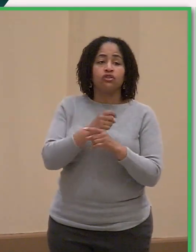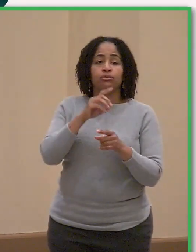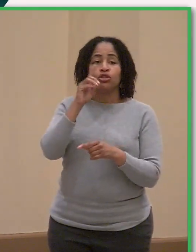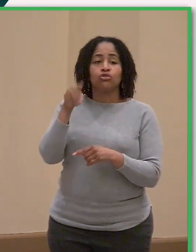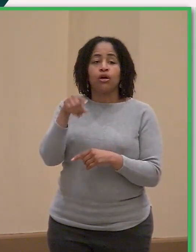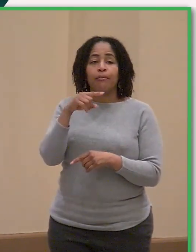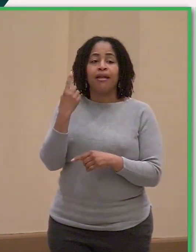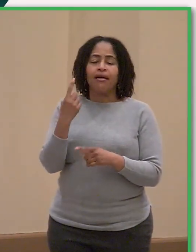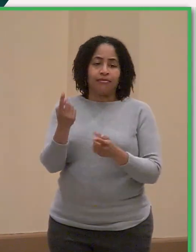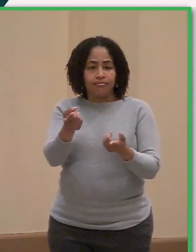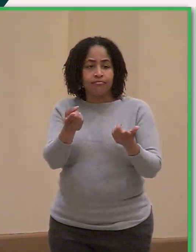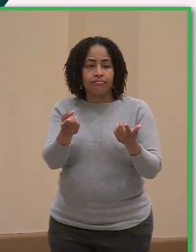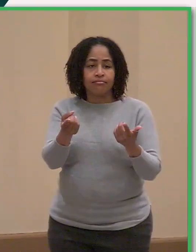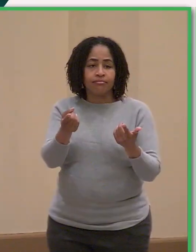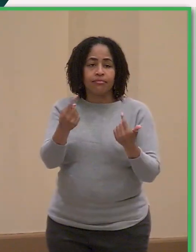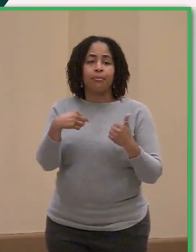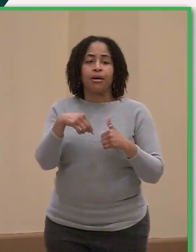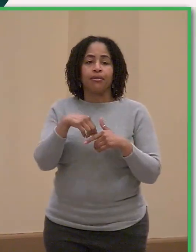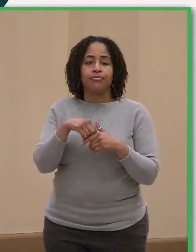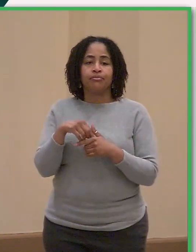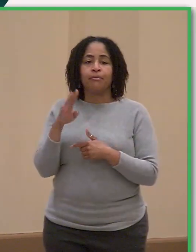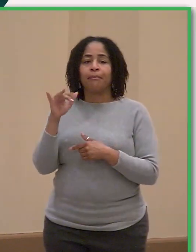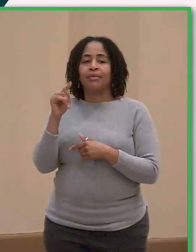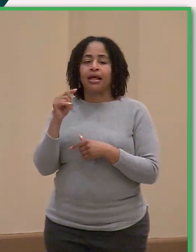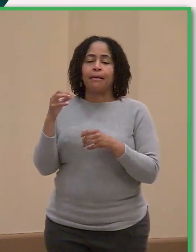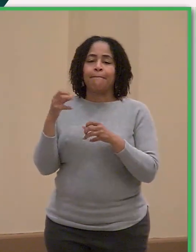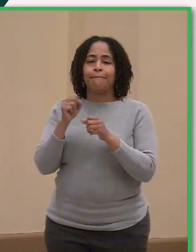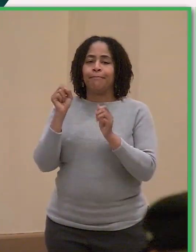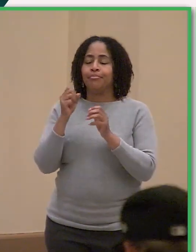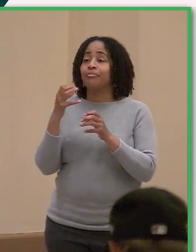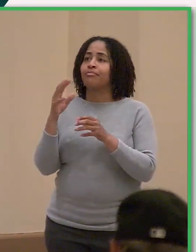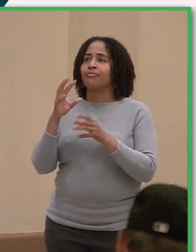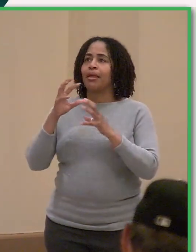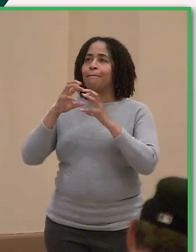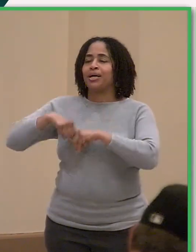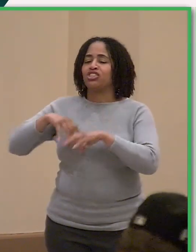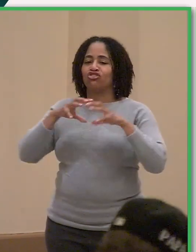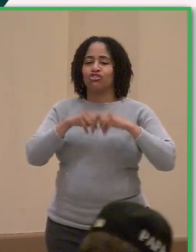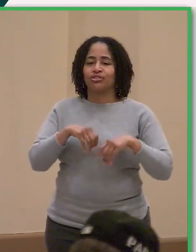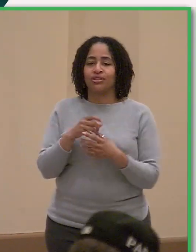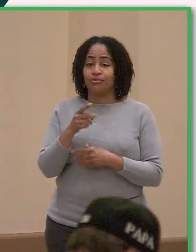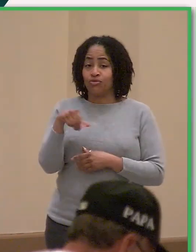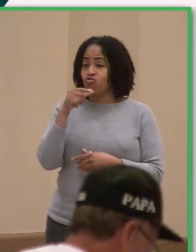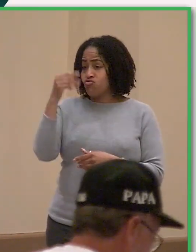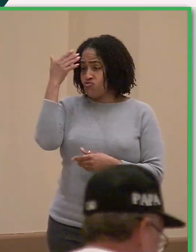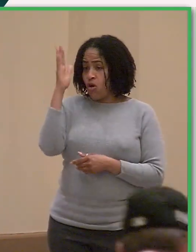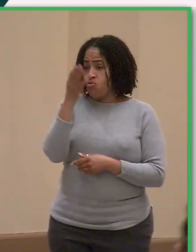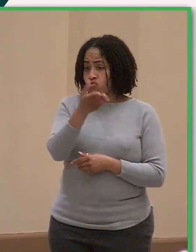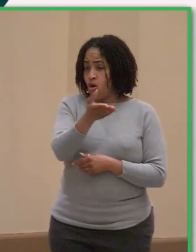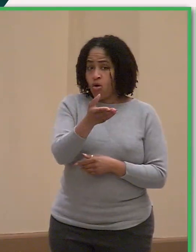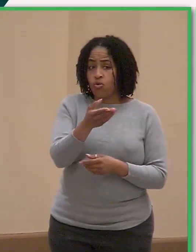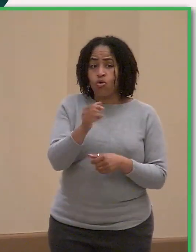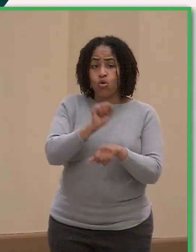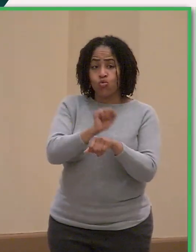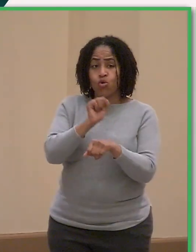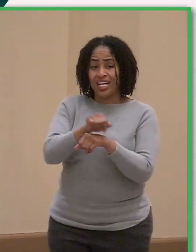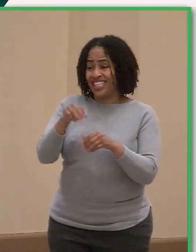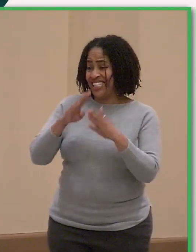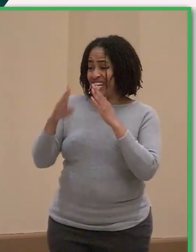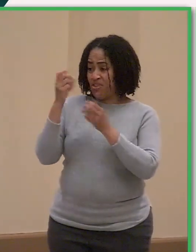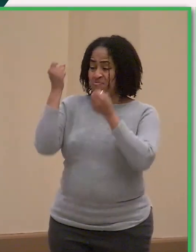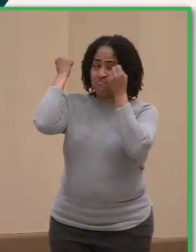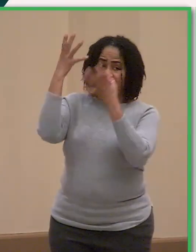If you can come on up. Y'all give it up for John George. For those of you who don't know, been working in this city for a